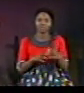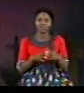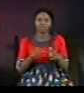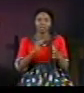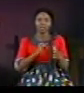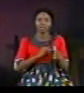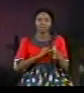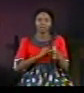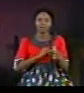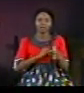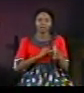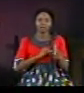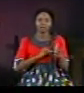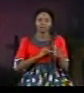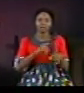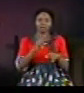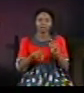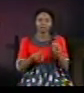read